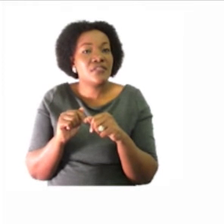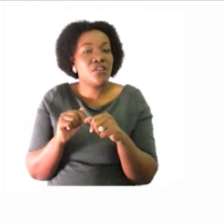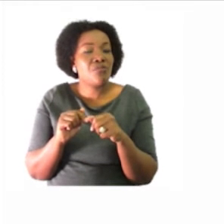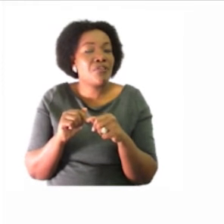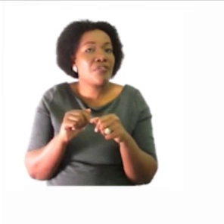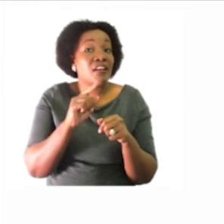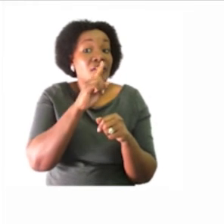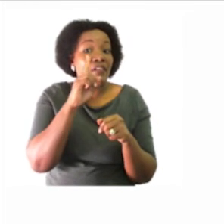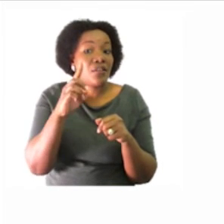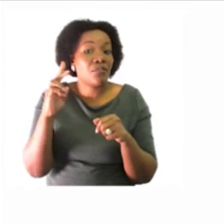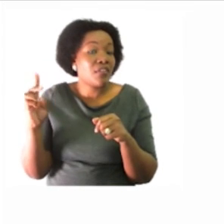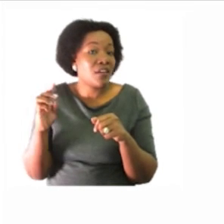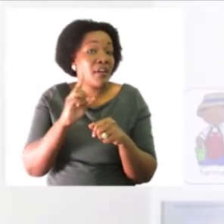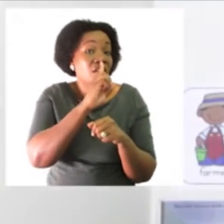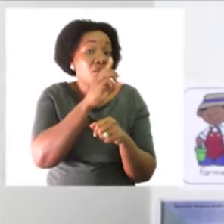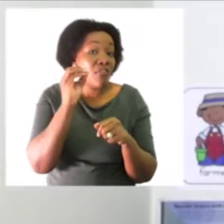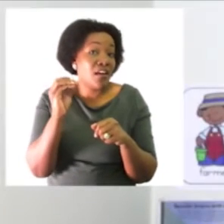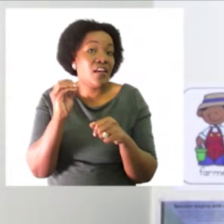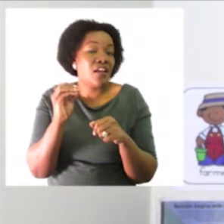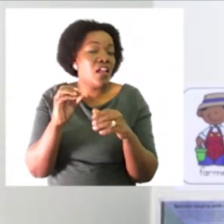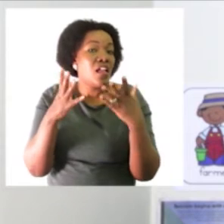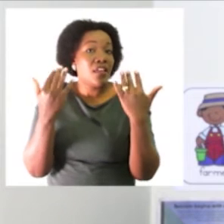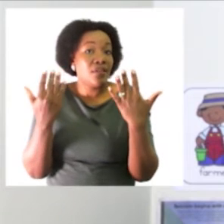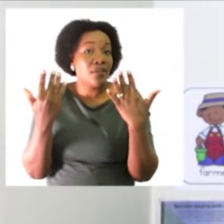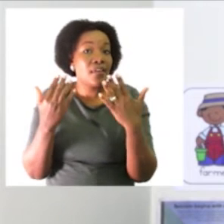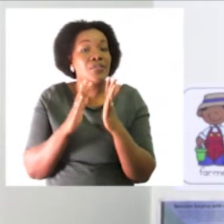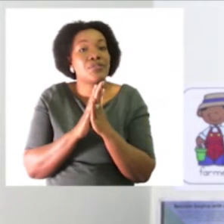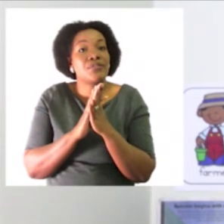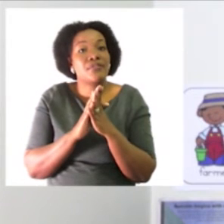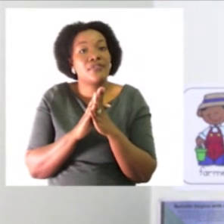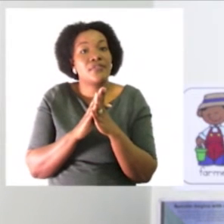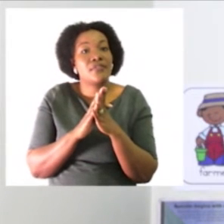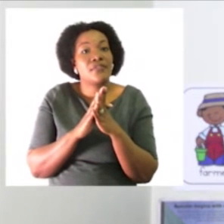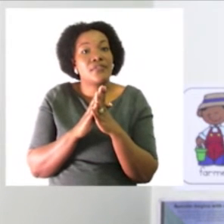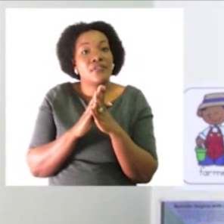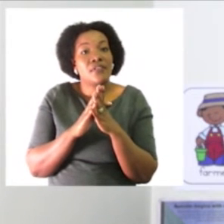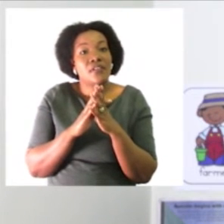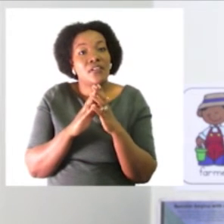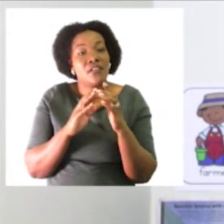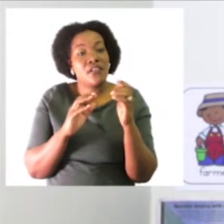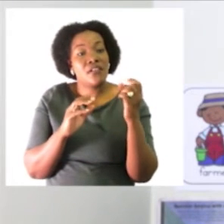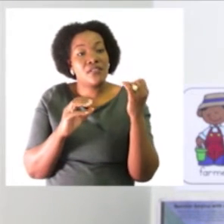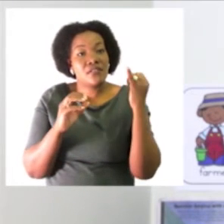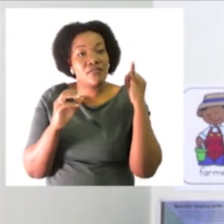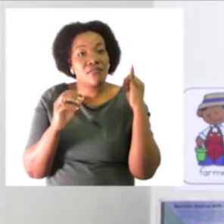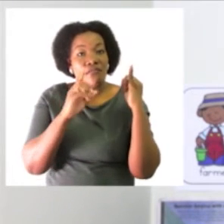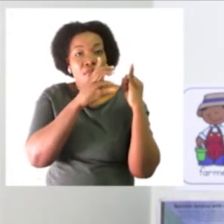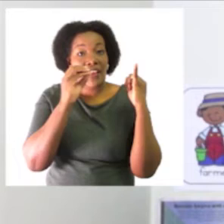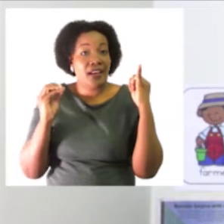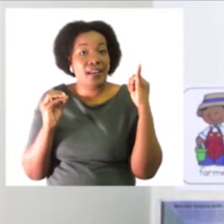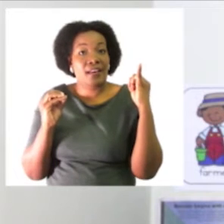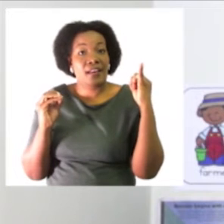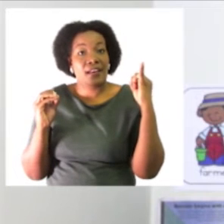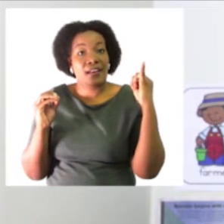counting in the tens. You can also use your fingers. You can count 10. Landre, let us count